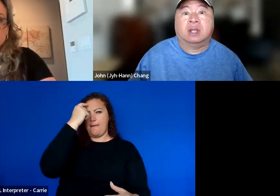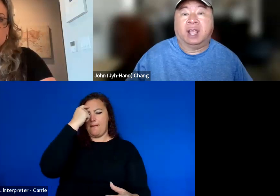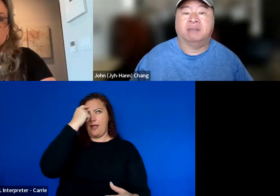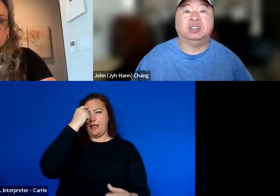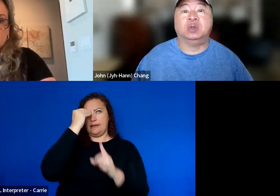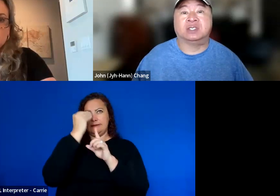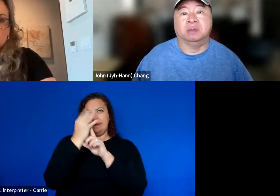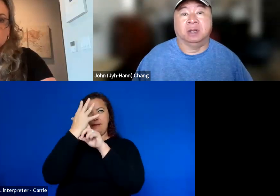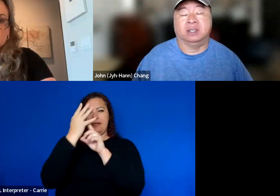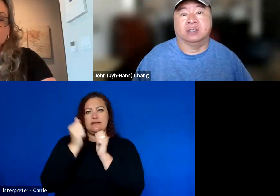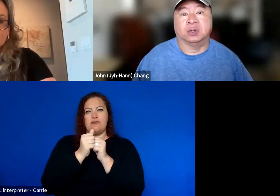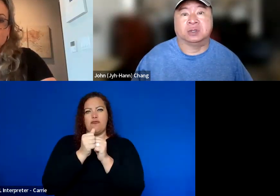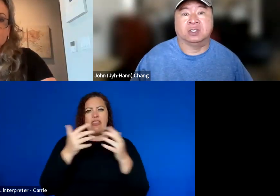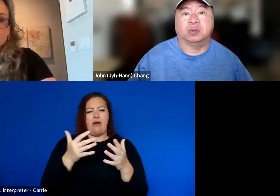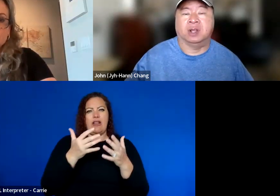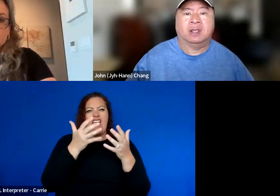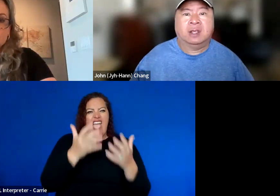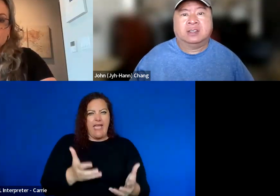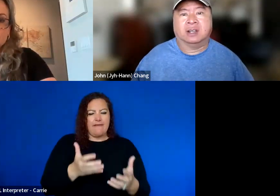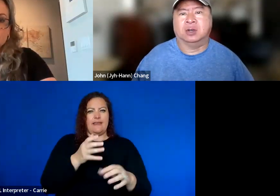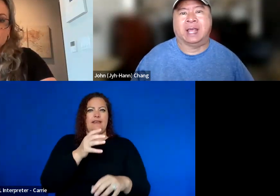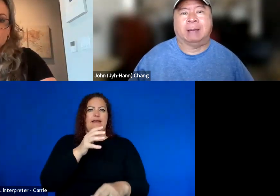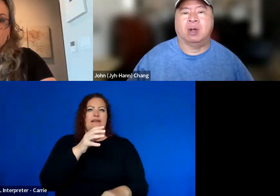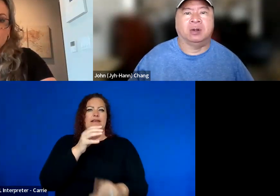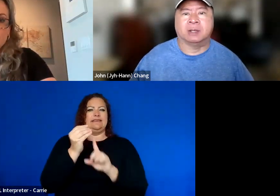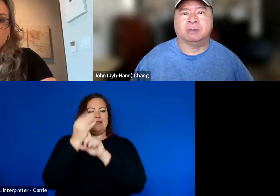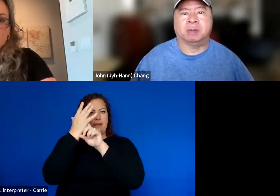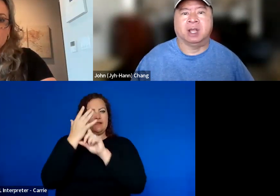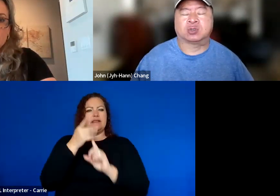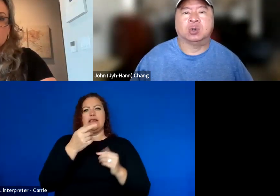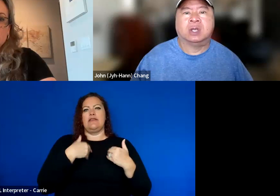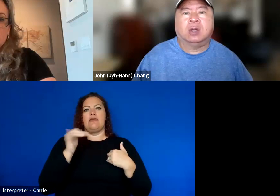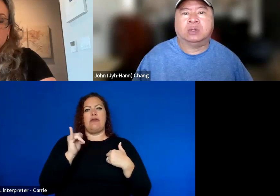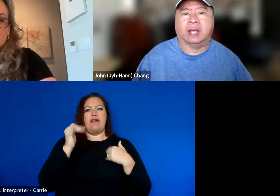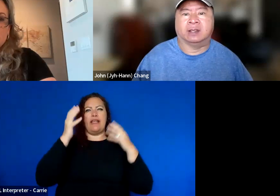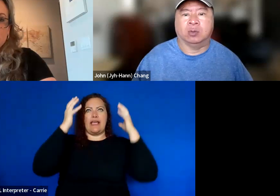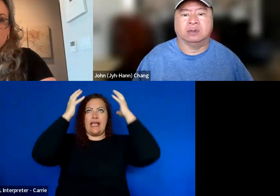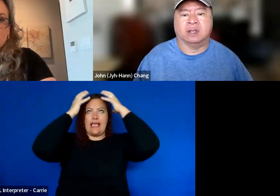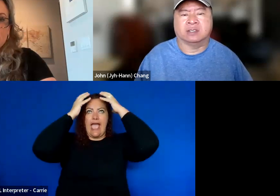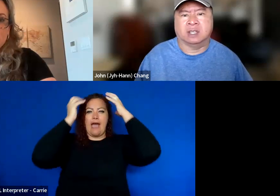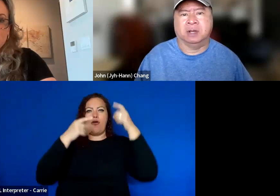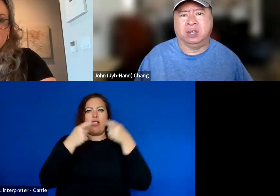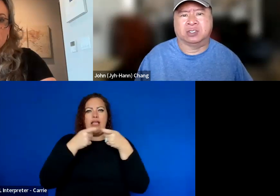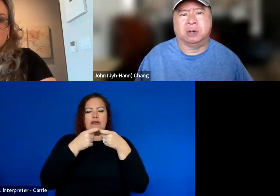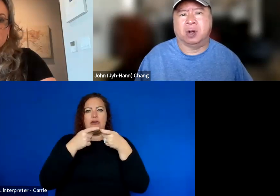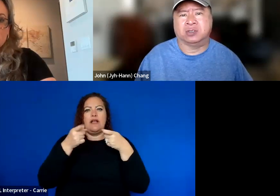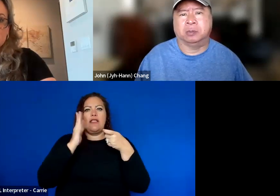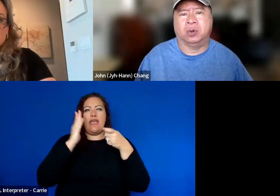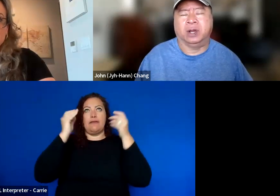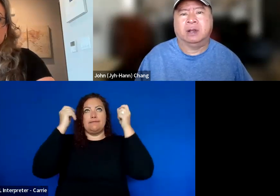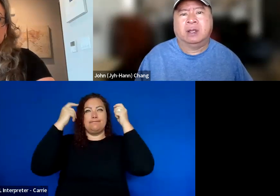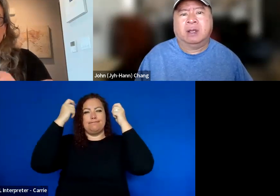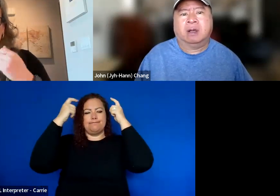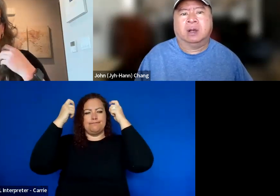without heavy duty stimulation. So it's, you put a little cap on or some type of electrode. With that, they will stimulate certain parts of